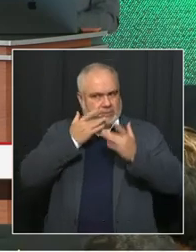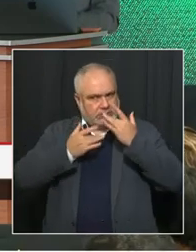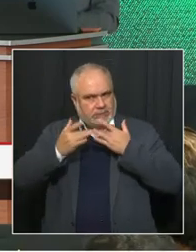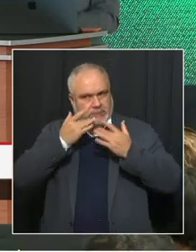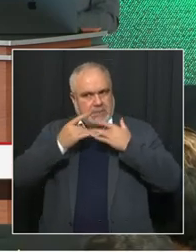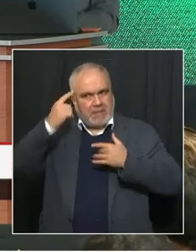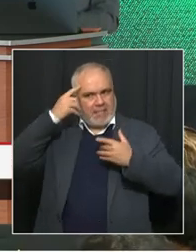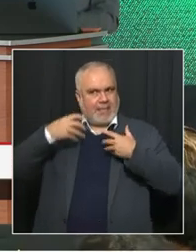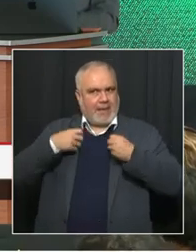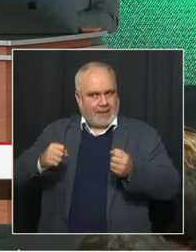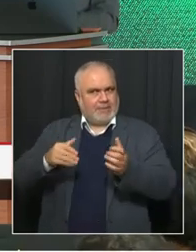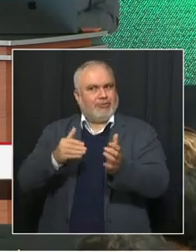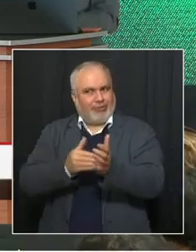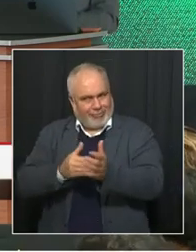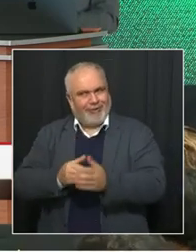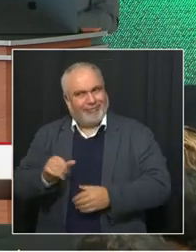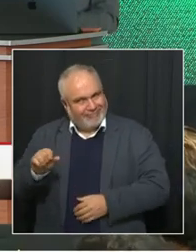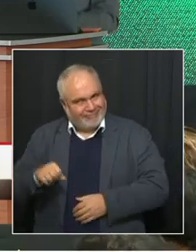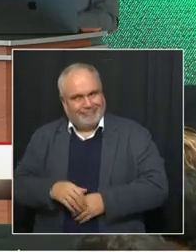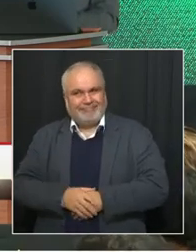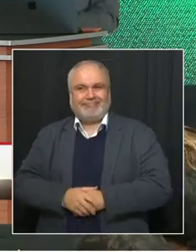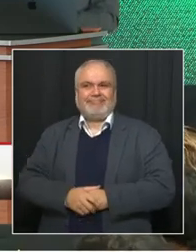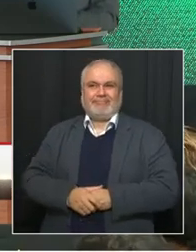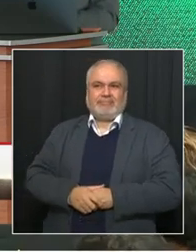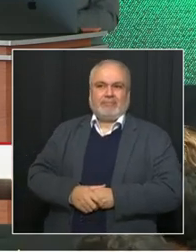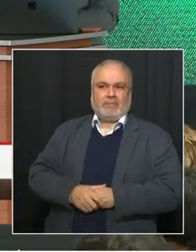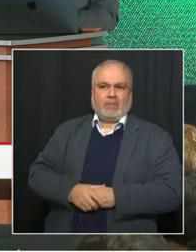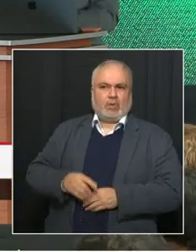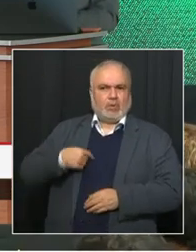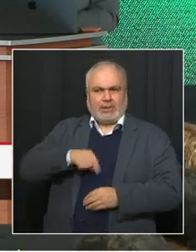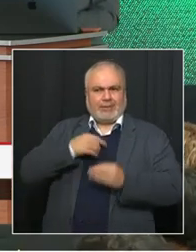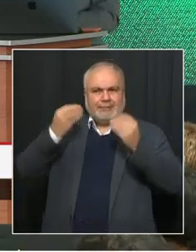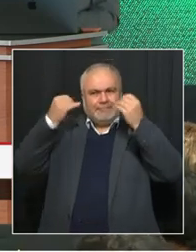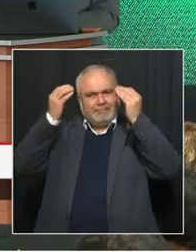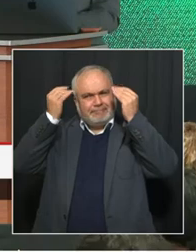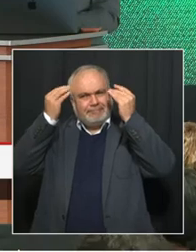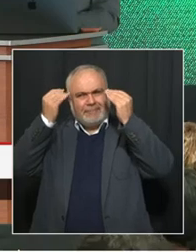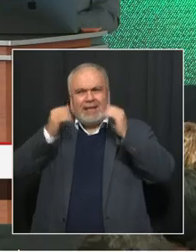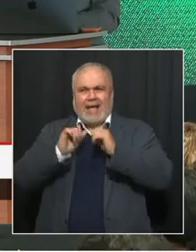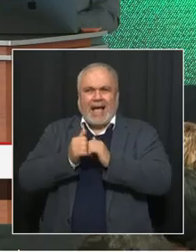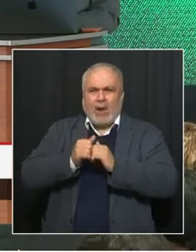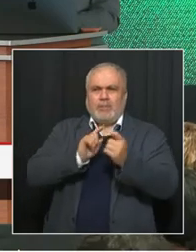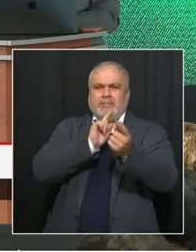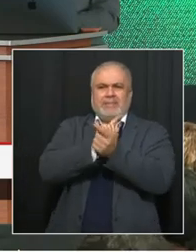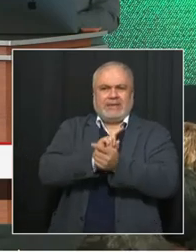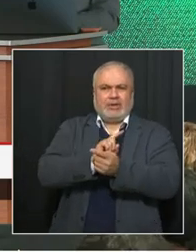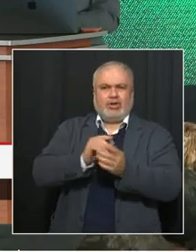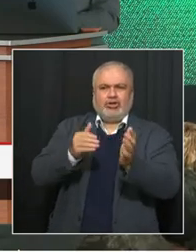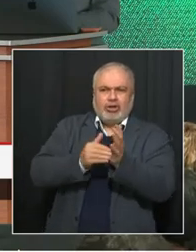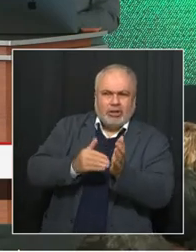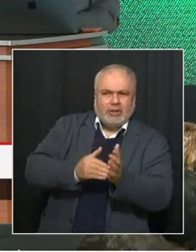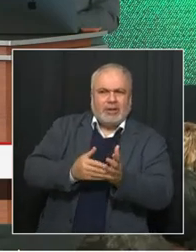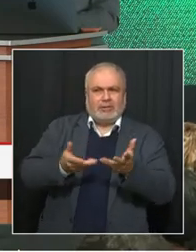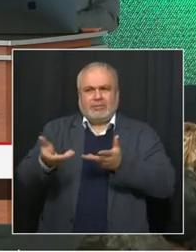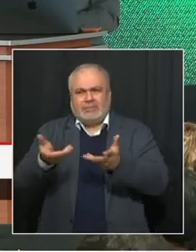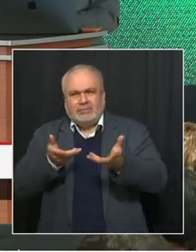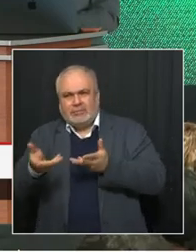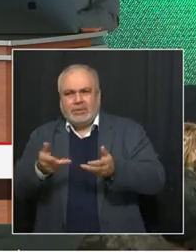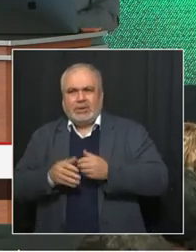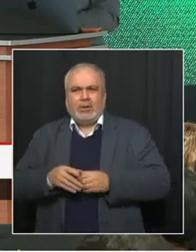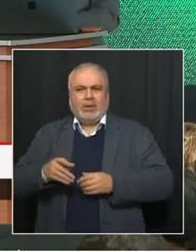so we're all dealing with how to get people seen and get to care as fast as